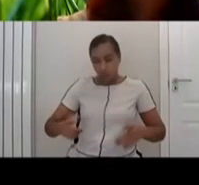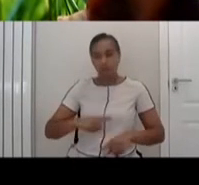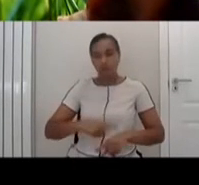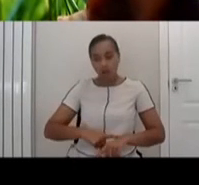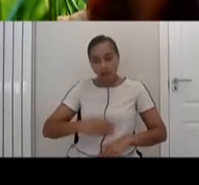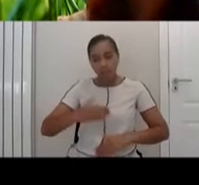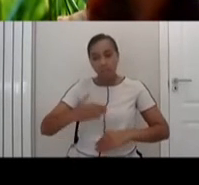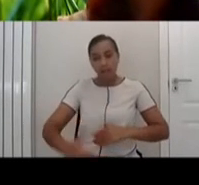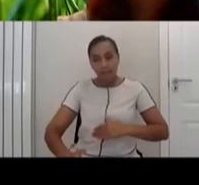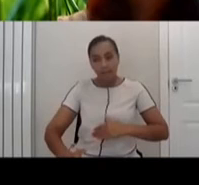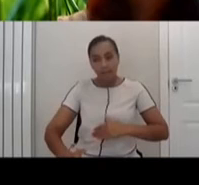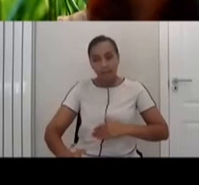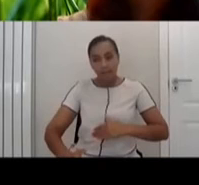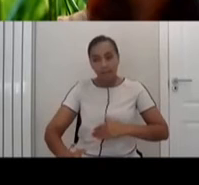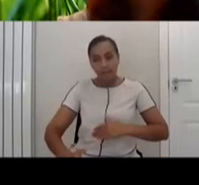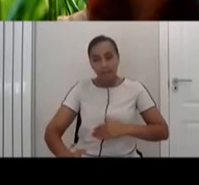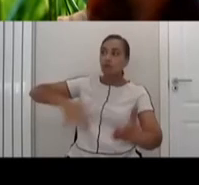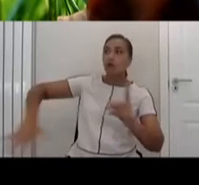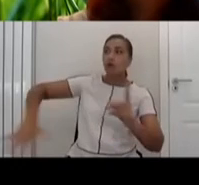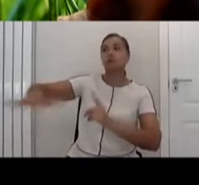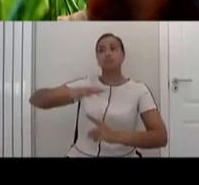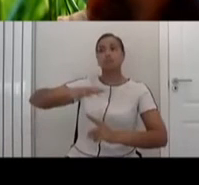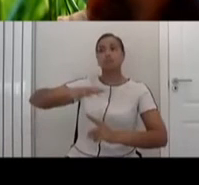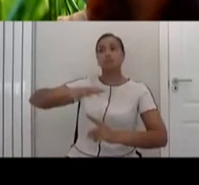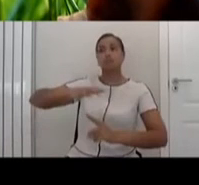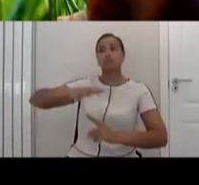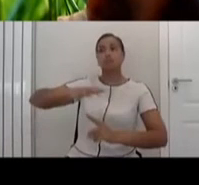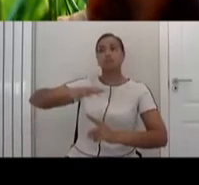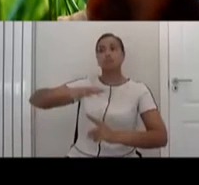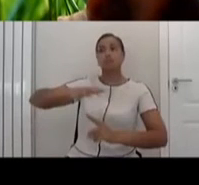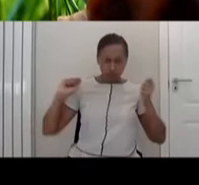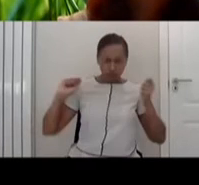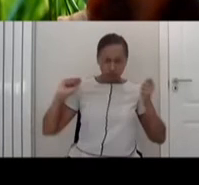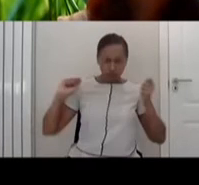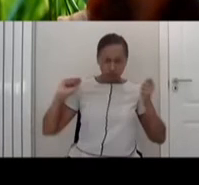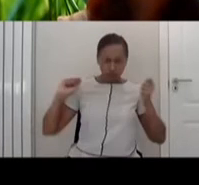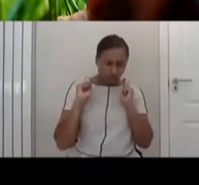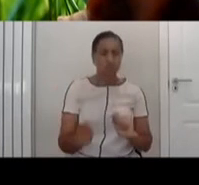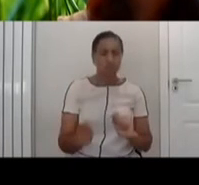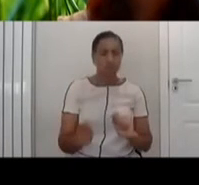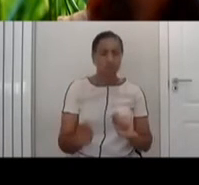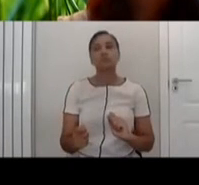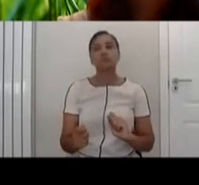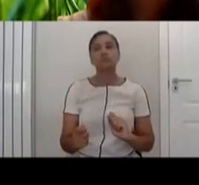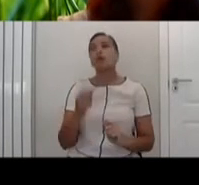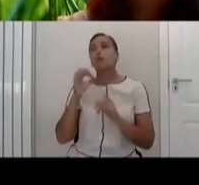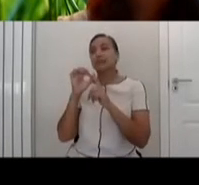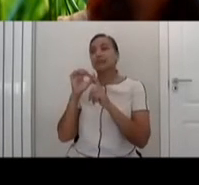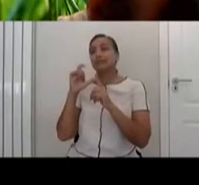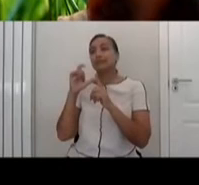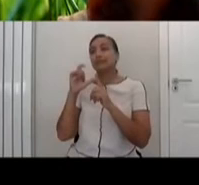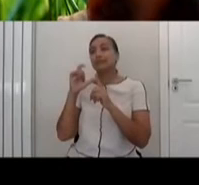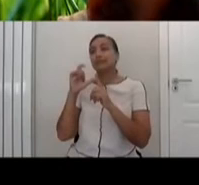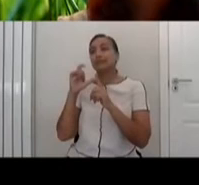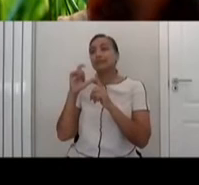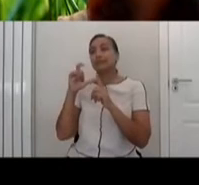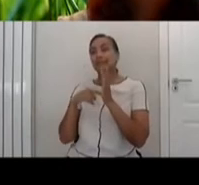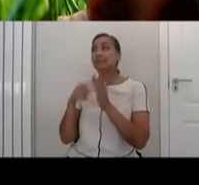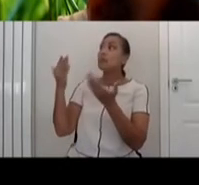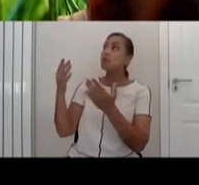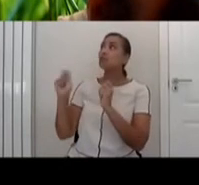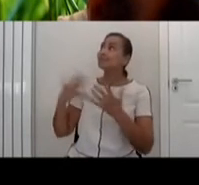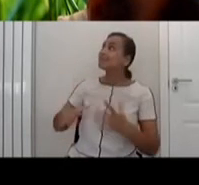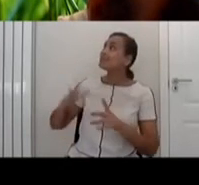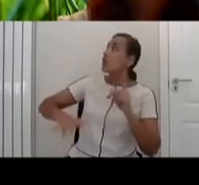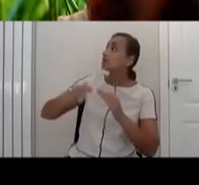talking about societal changes here and massive changes to the way we do primary care. But it will be a core part of our joint health and wellbeing strategy moving